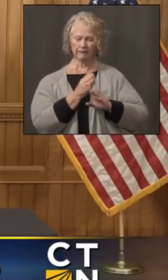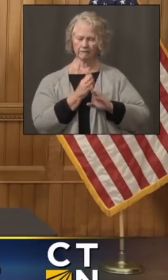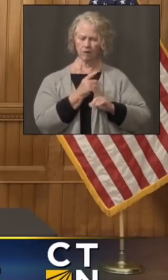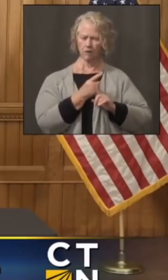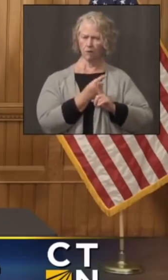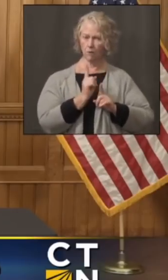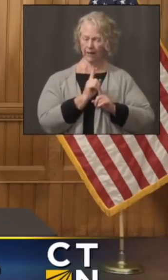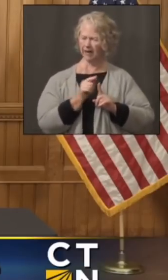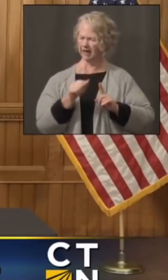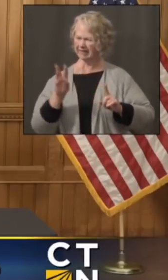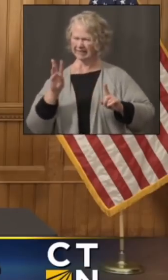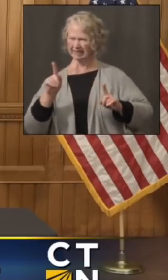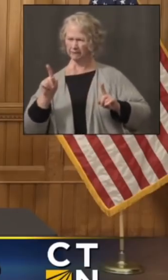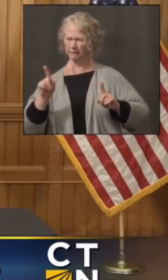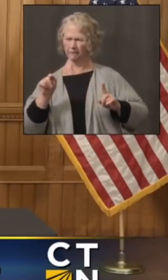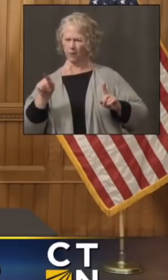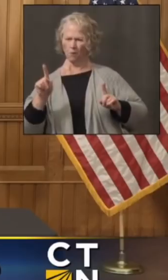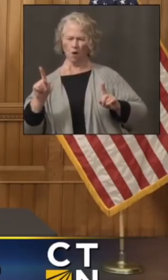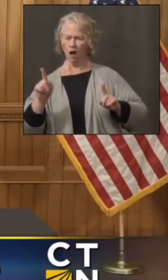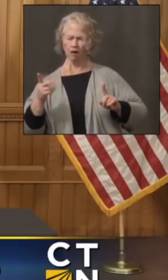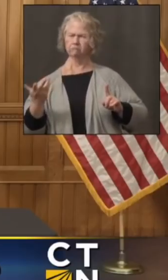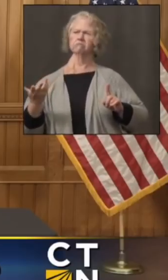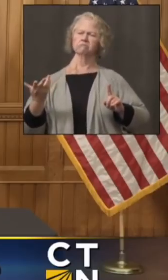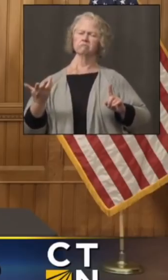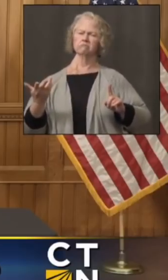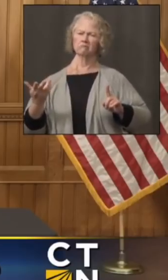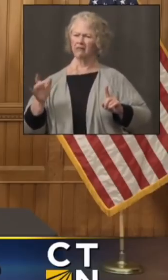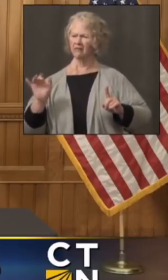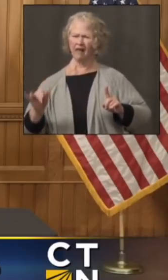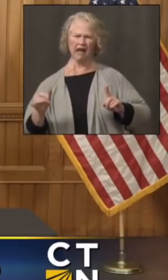be a fluke, or are you guys seeing, it sounds